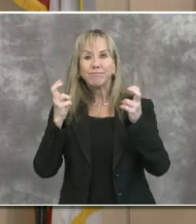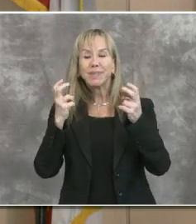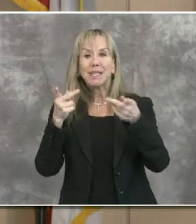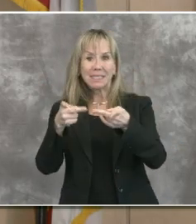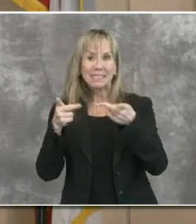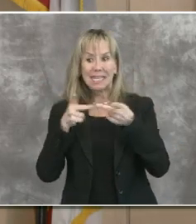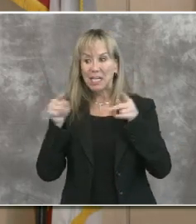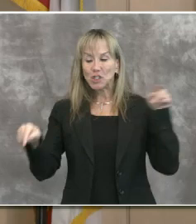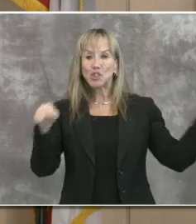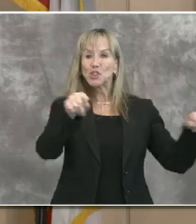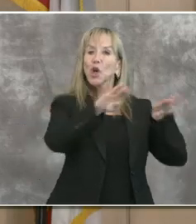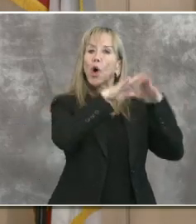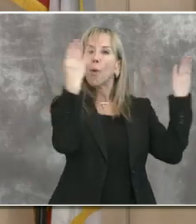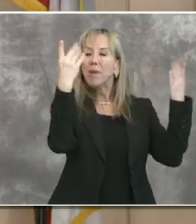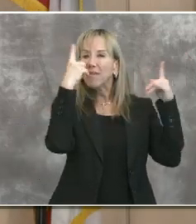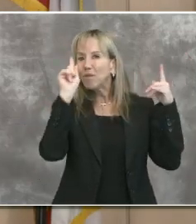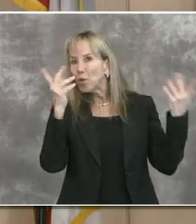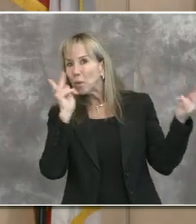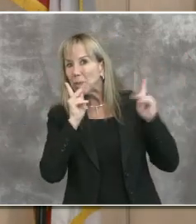Dr. Wooten.